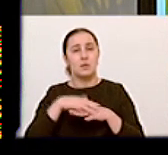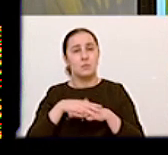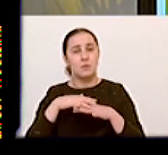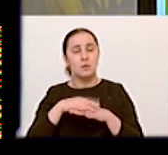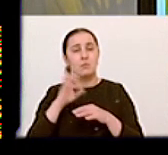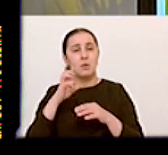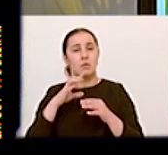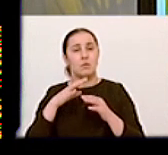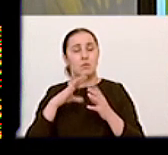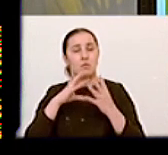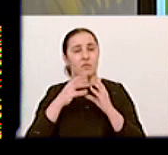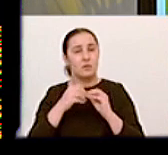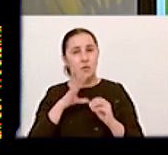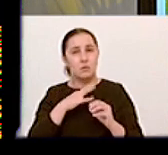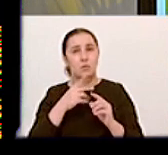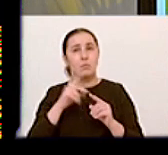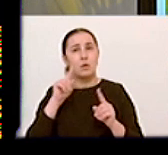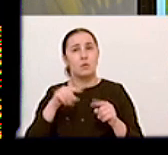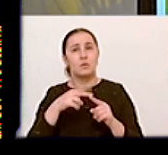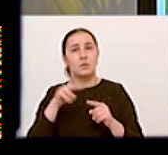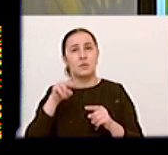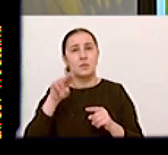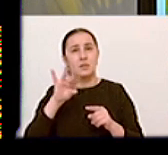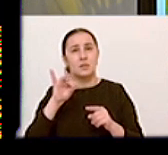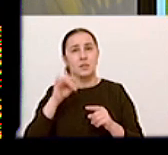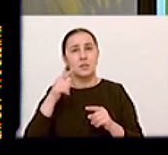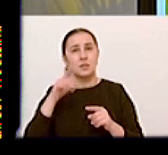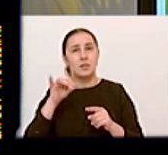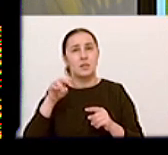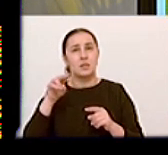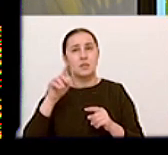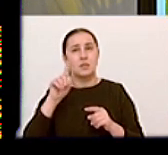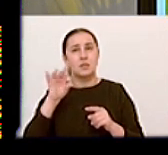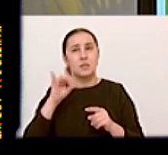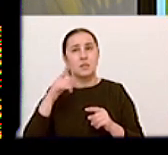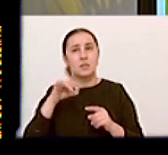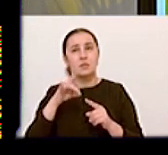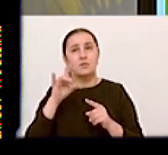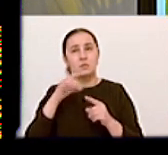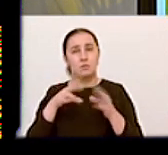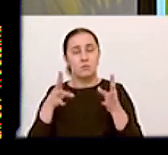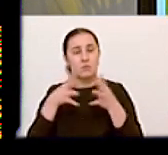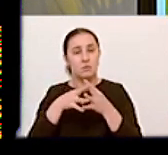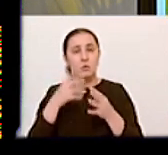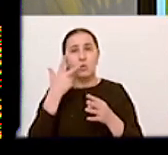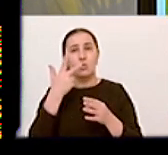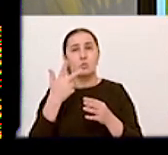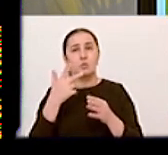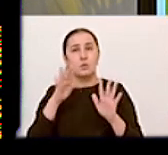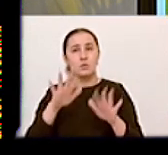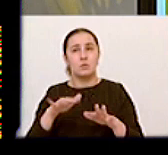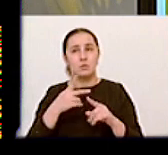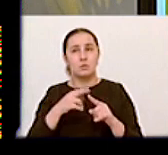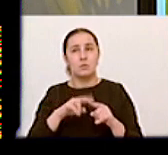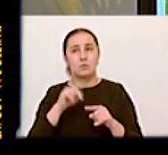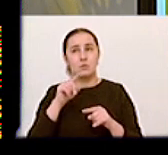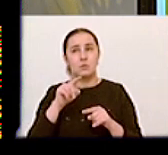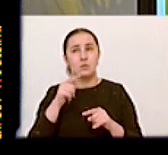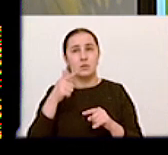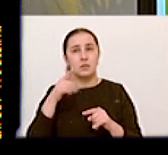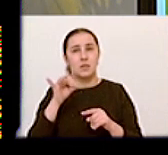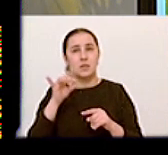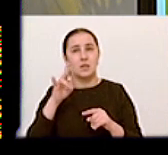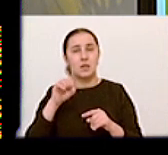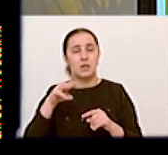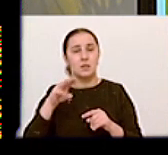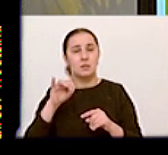bilan ifodalagan. Ma'lumki, digitrizigot organizm chachitirilganda 3 xildagi